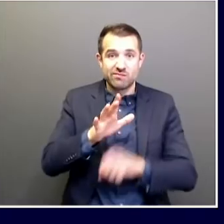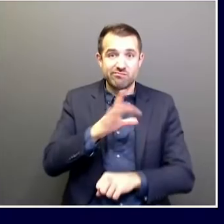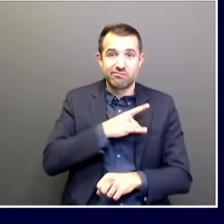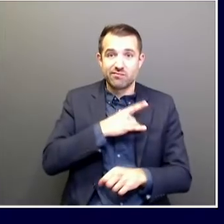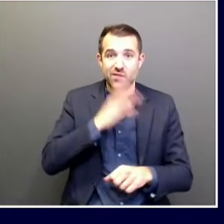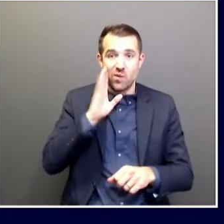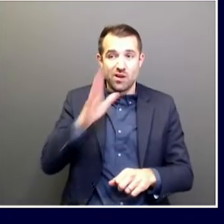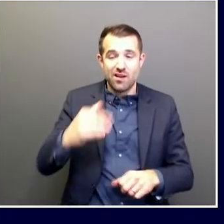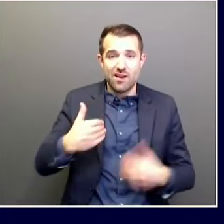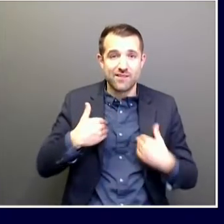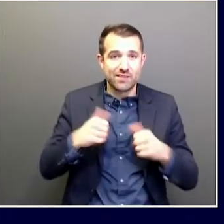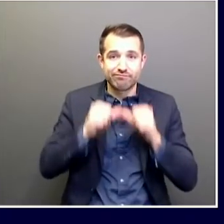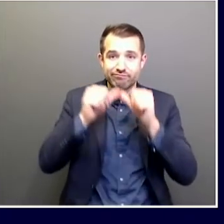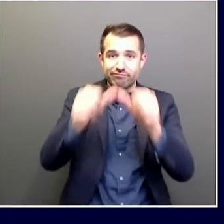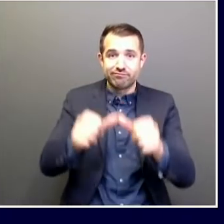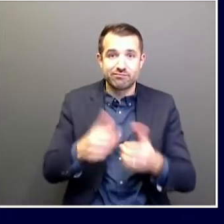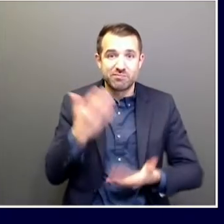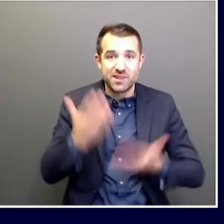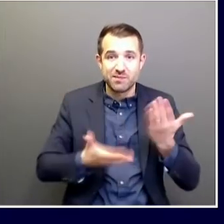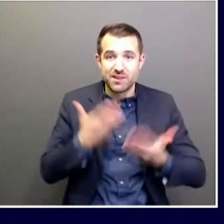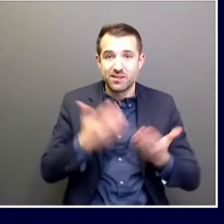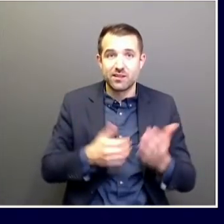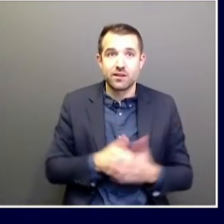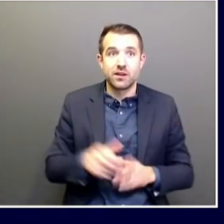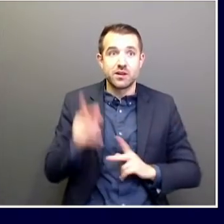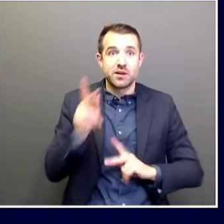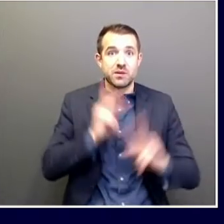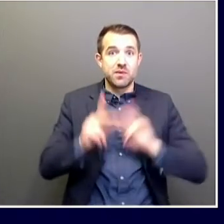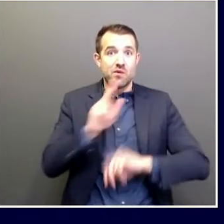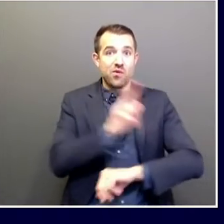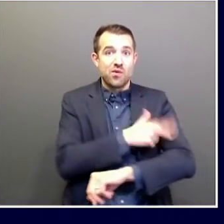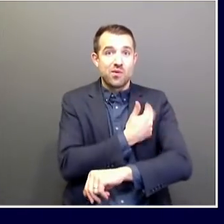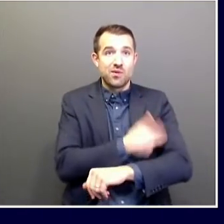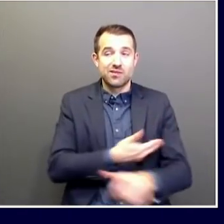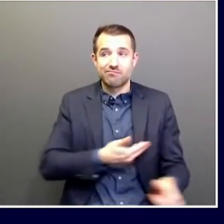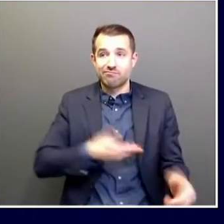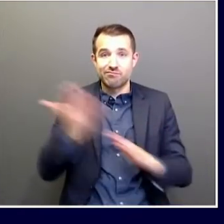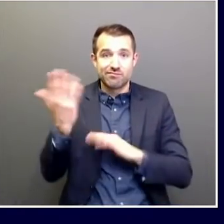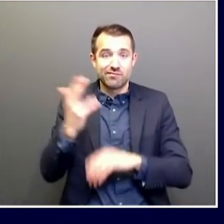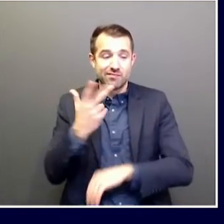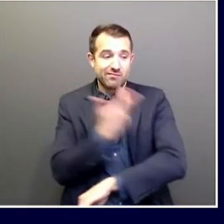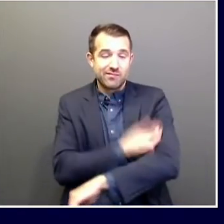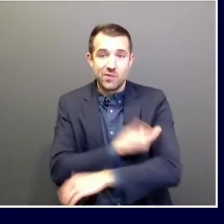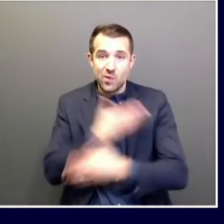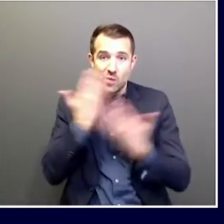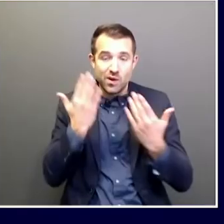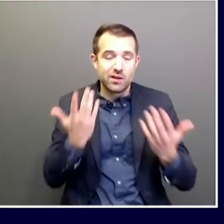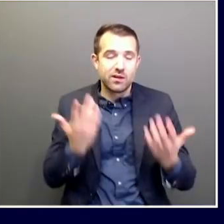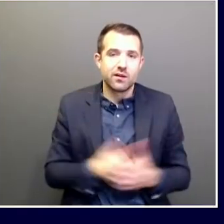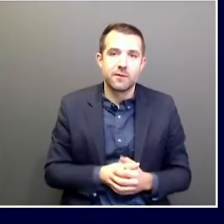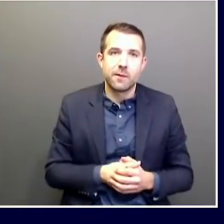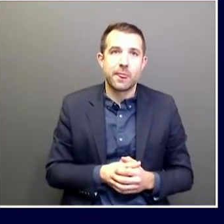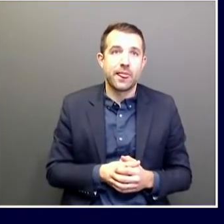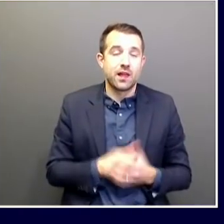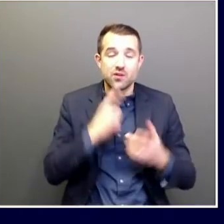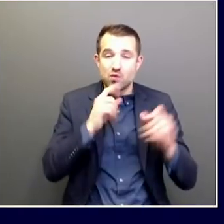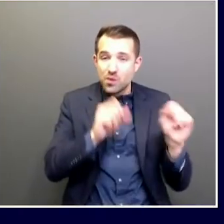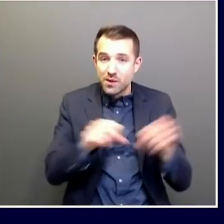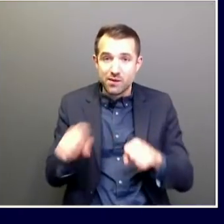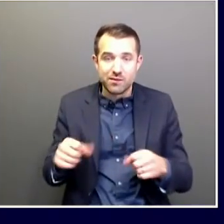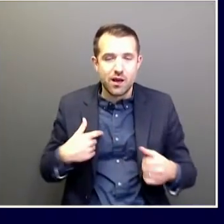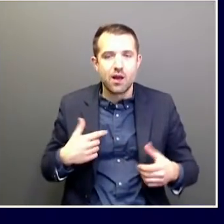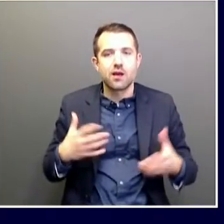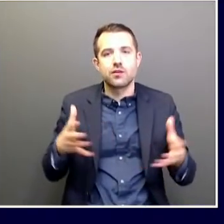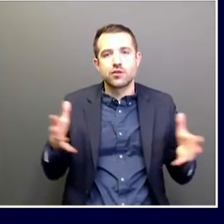because of it. This is why what we are doing, in addition to trying to encourage vaccine, is working with our health systems to